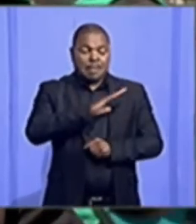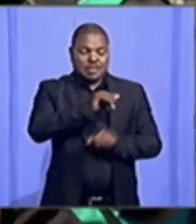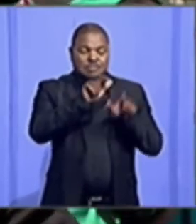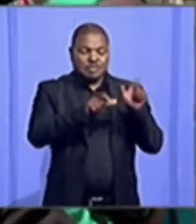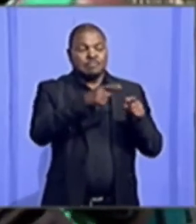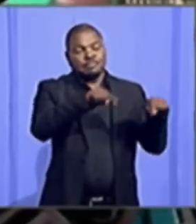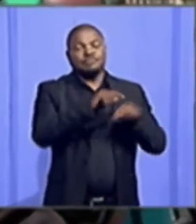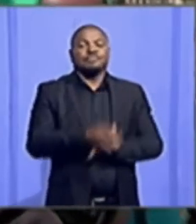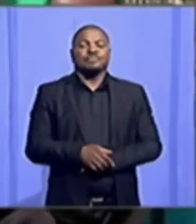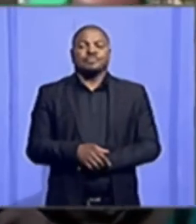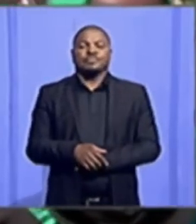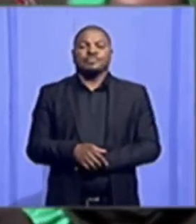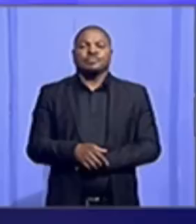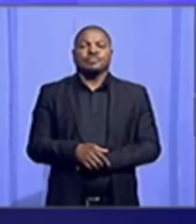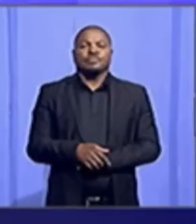tlang.